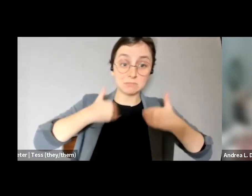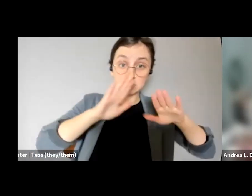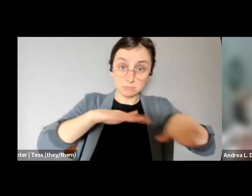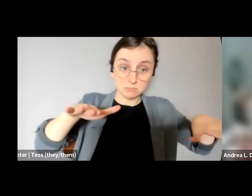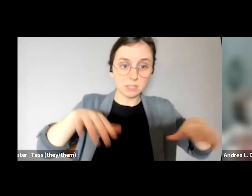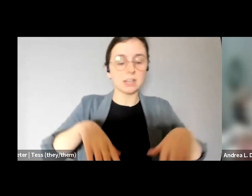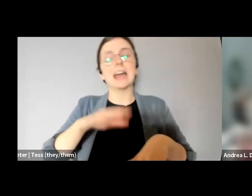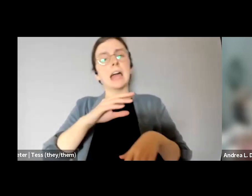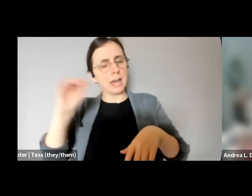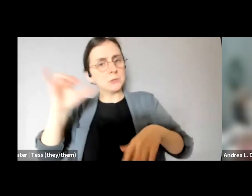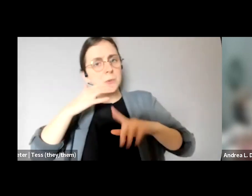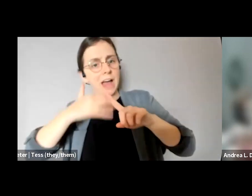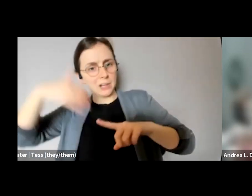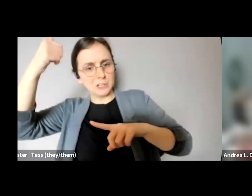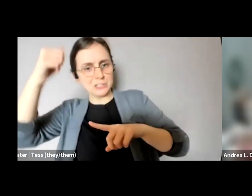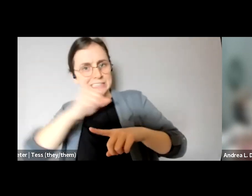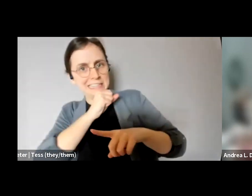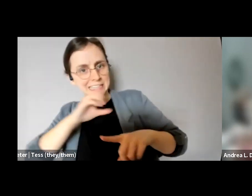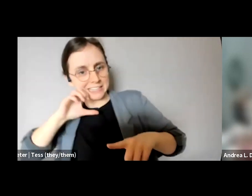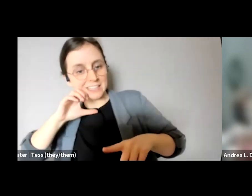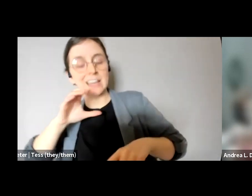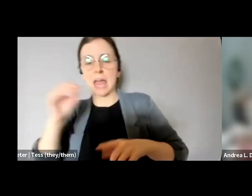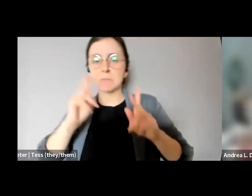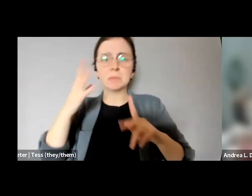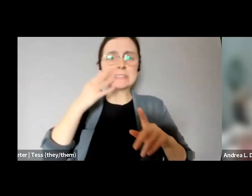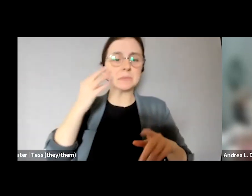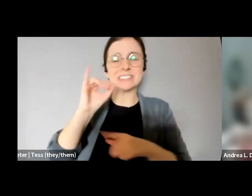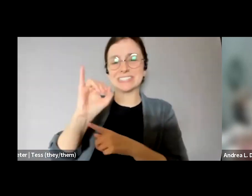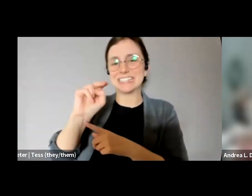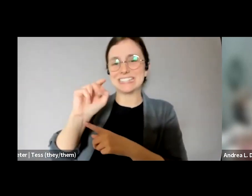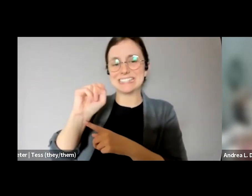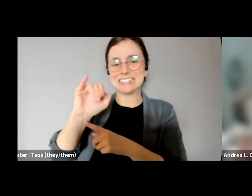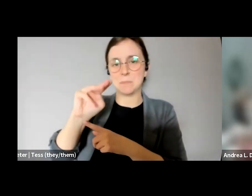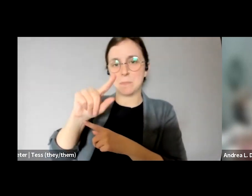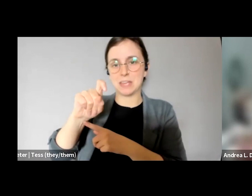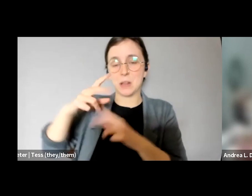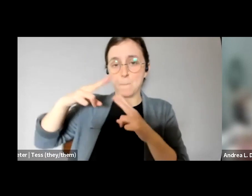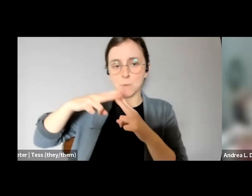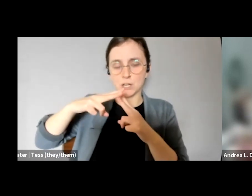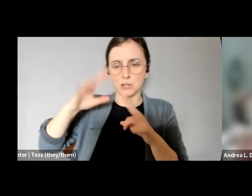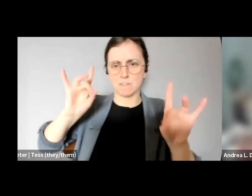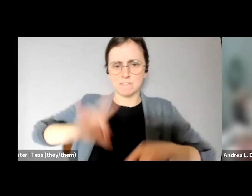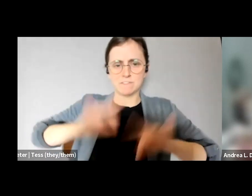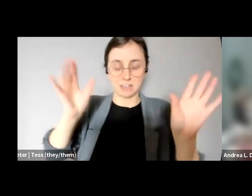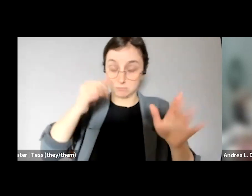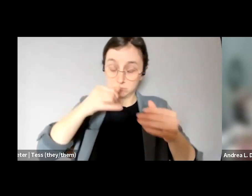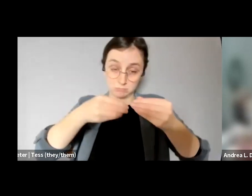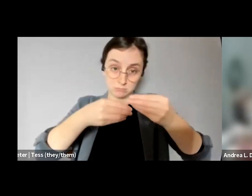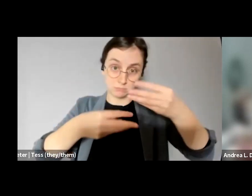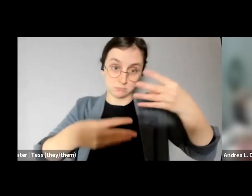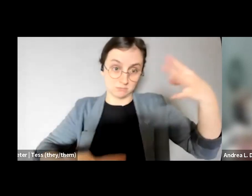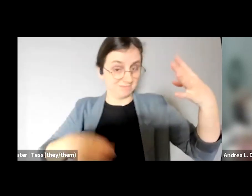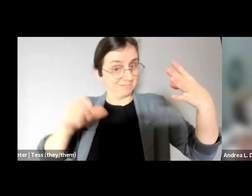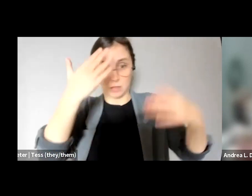the elderly and those who are intimate partner violence victims. I know that that's a long listing, right? But there are many